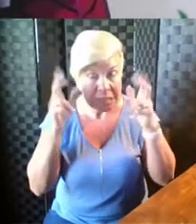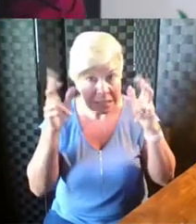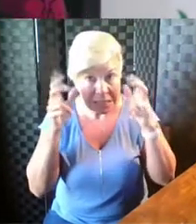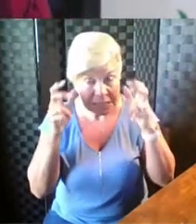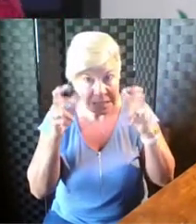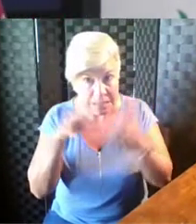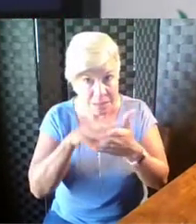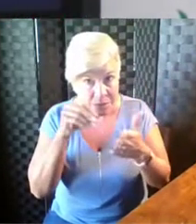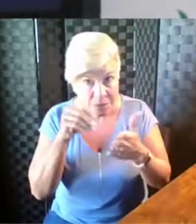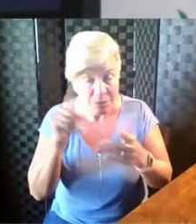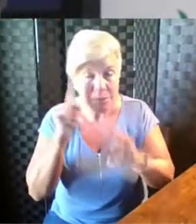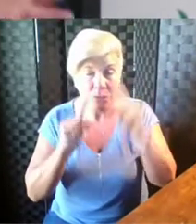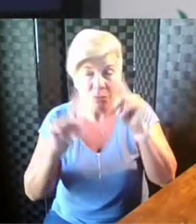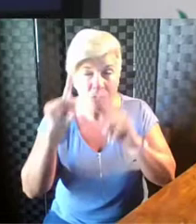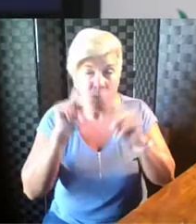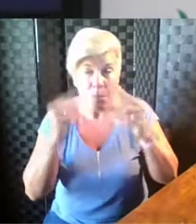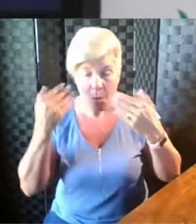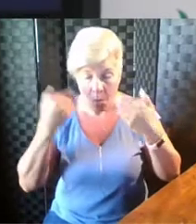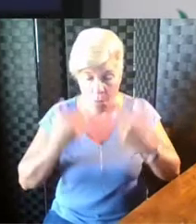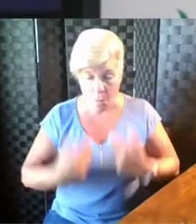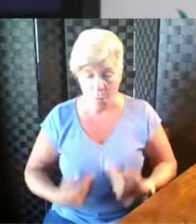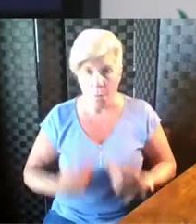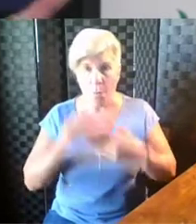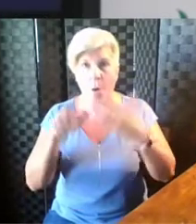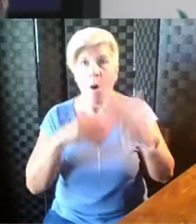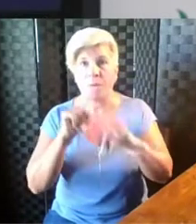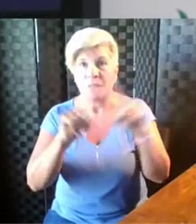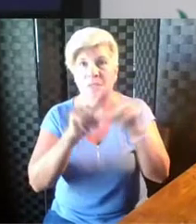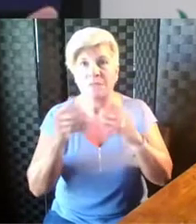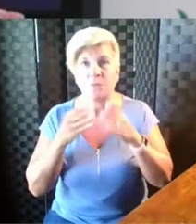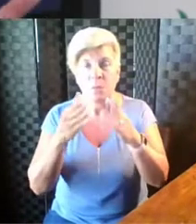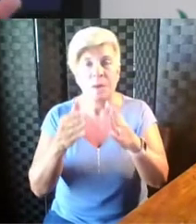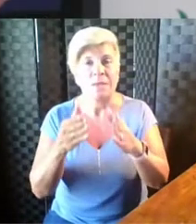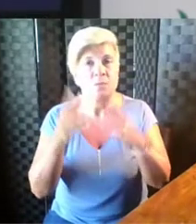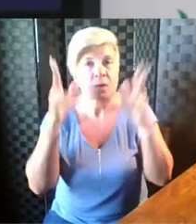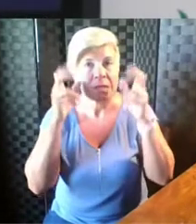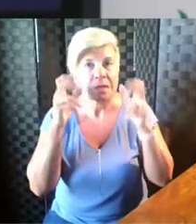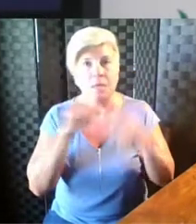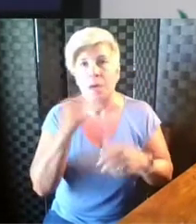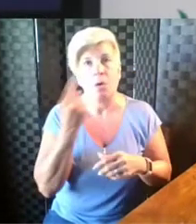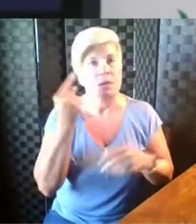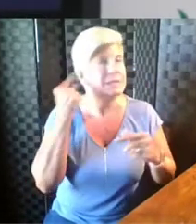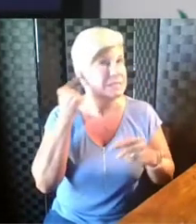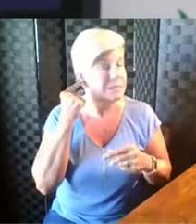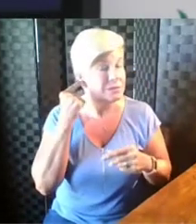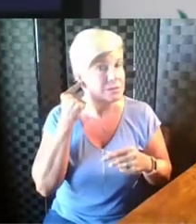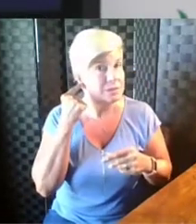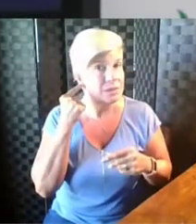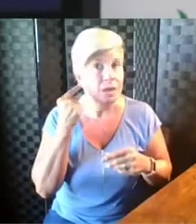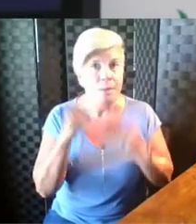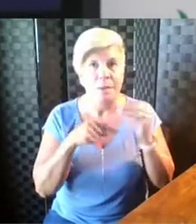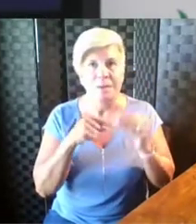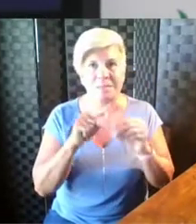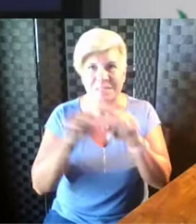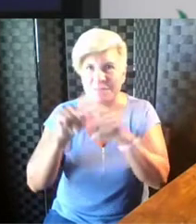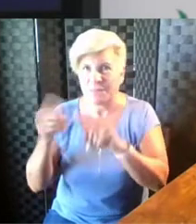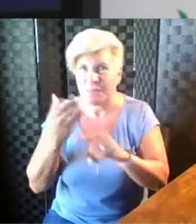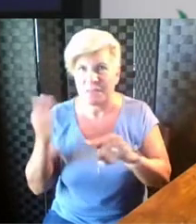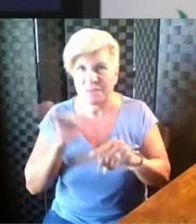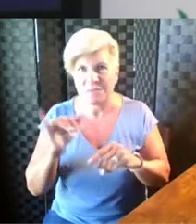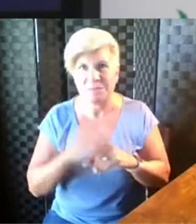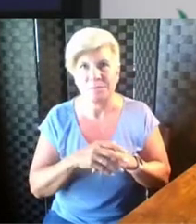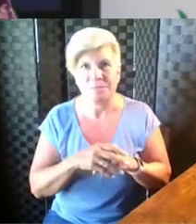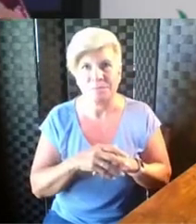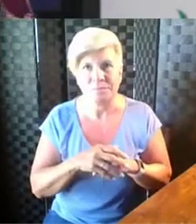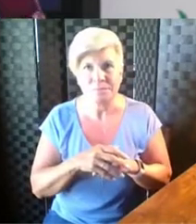to learn, we have to think about all the ways that we listen. We know listening is not just about our ears, it's about lots of other things too.